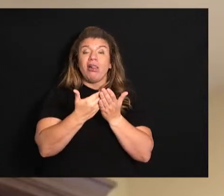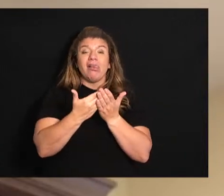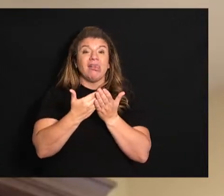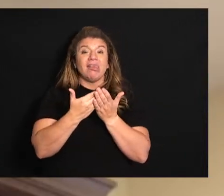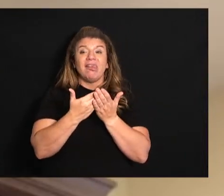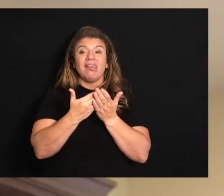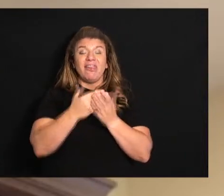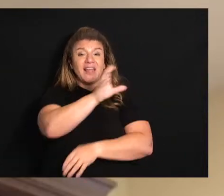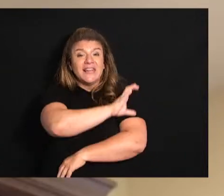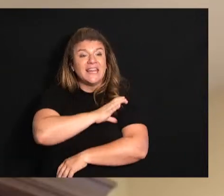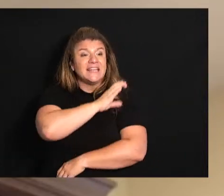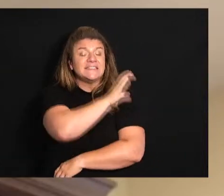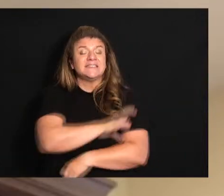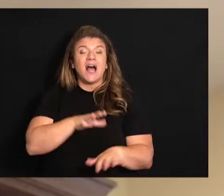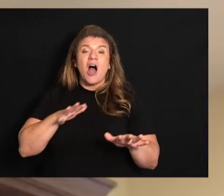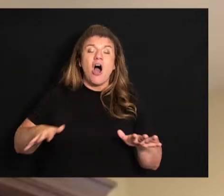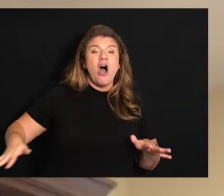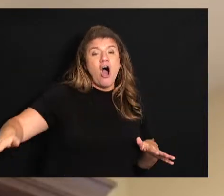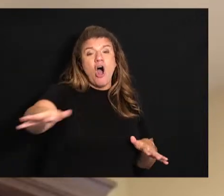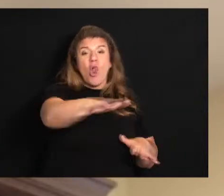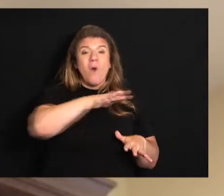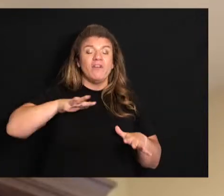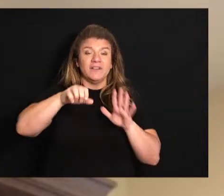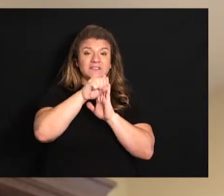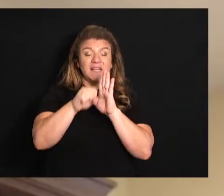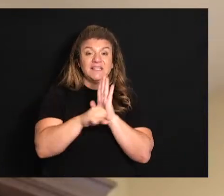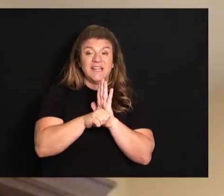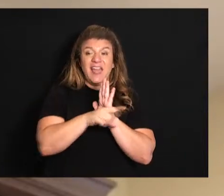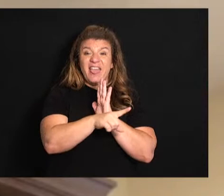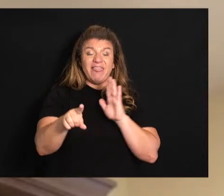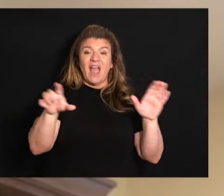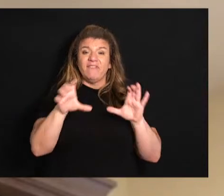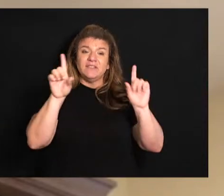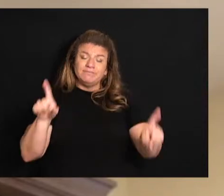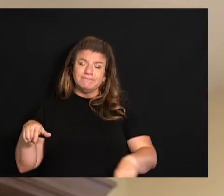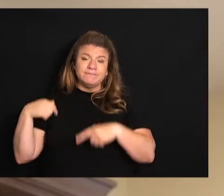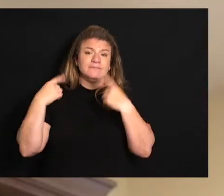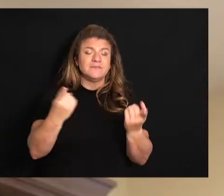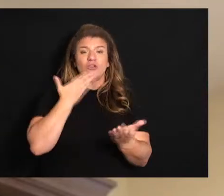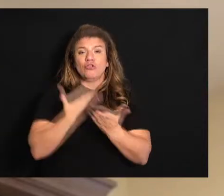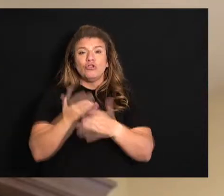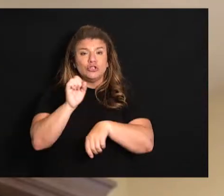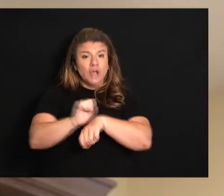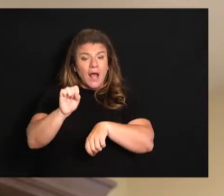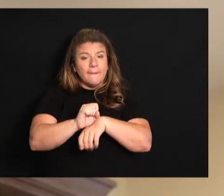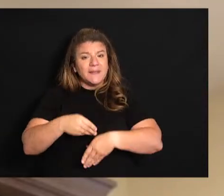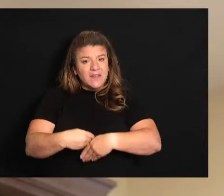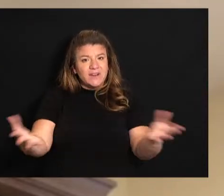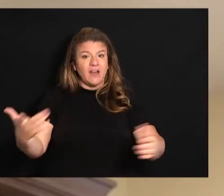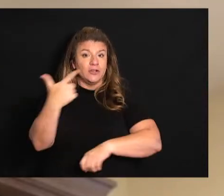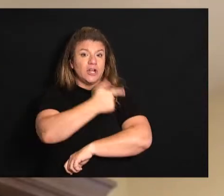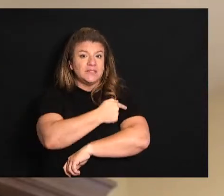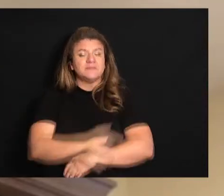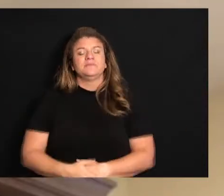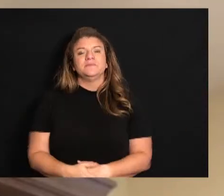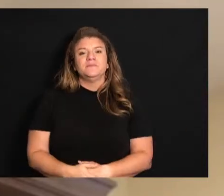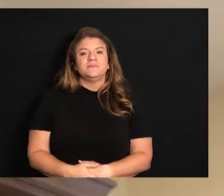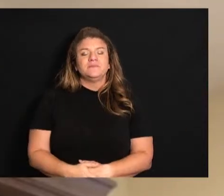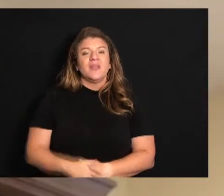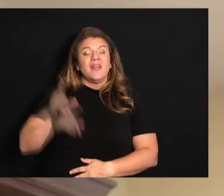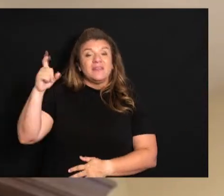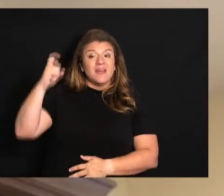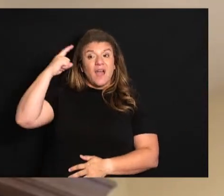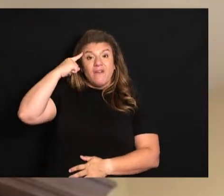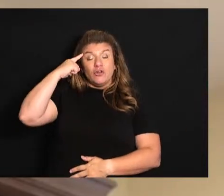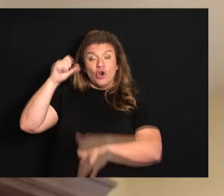the clinics across the state of West Virginia that have done such a great job of distributing those. Governor continues